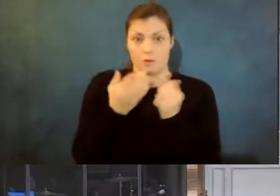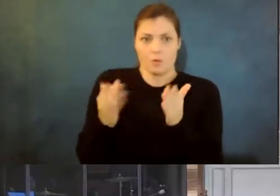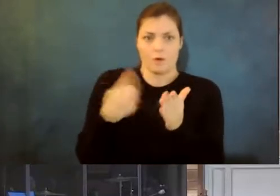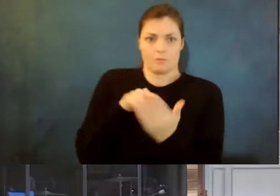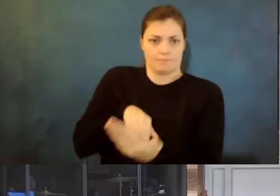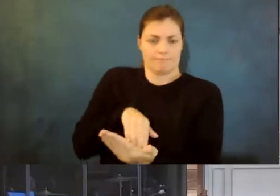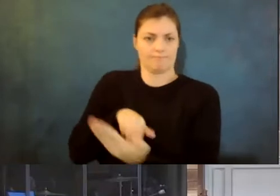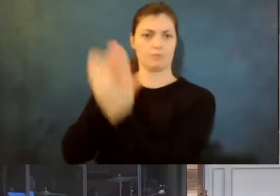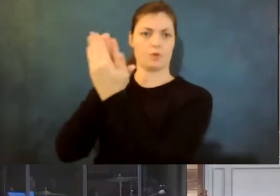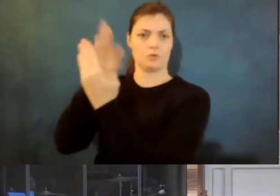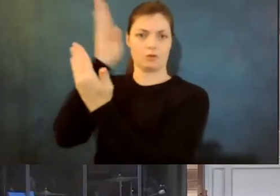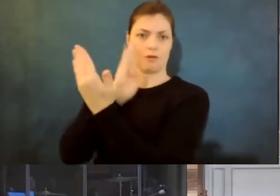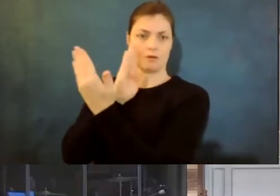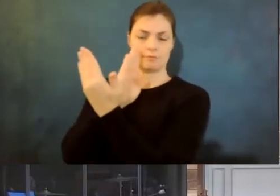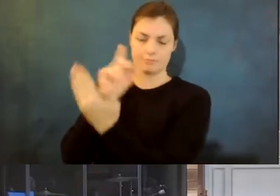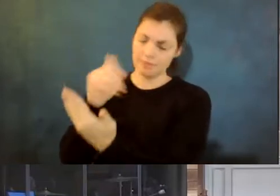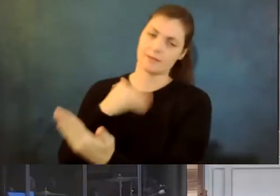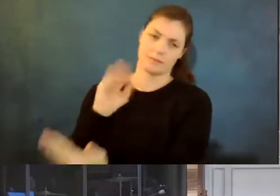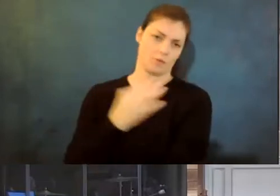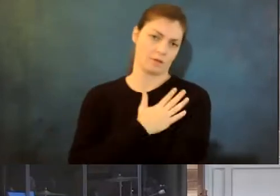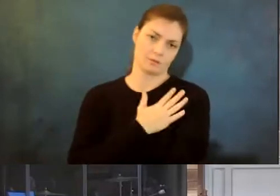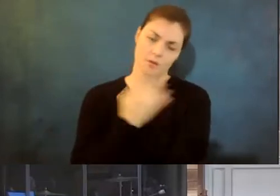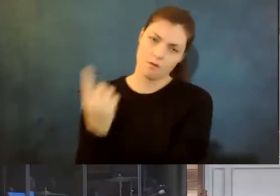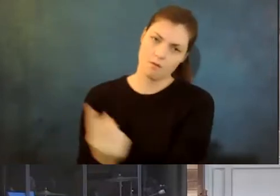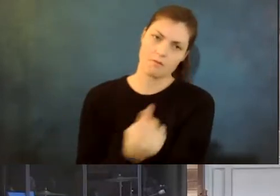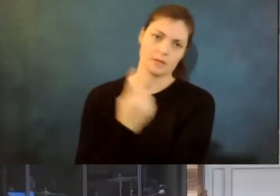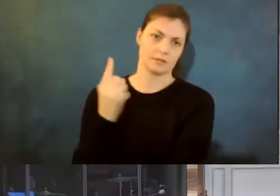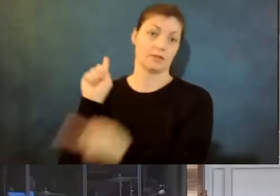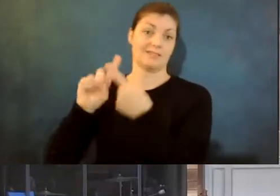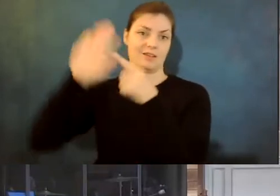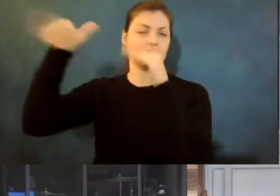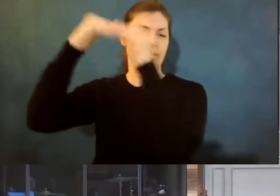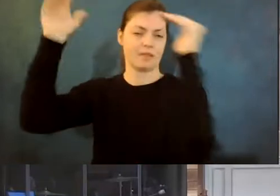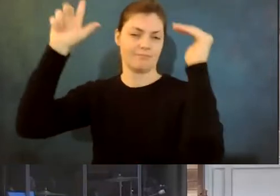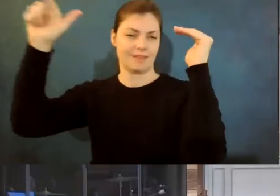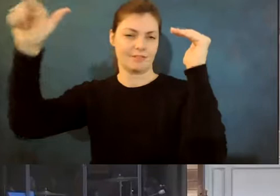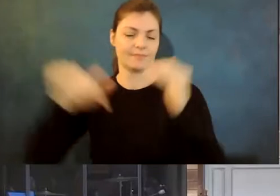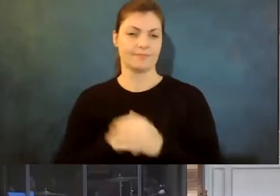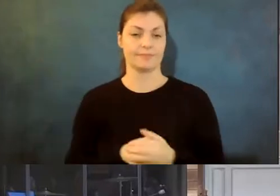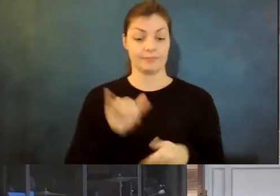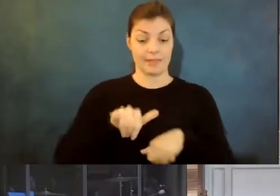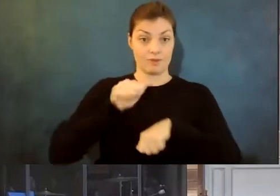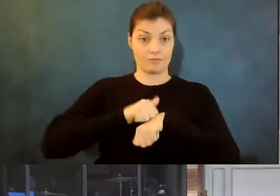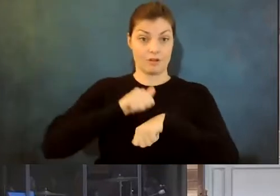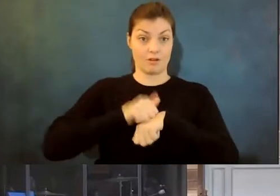This side of the fall. It's the only way. Standing on the rock, we'll get to it. And that rock is Jesus Christ.